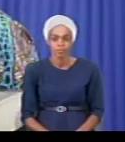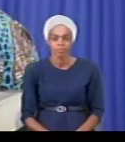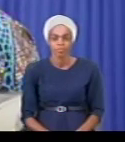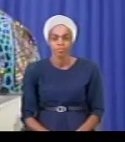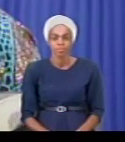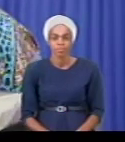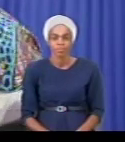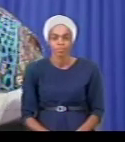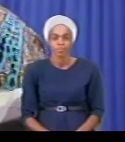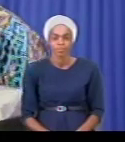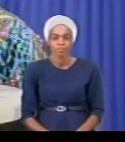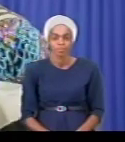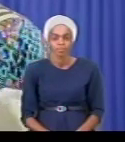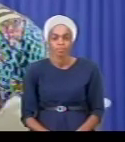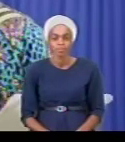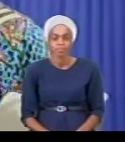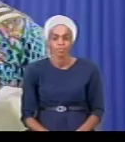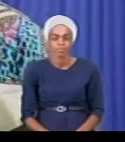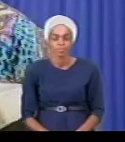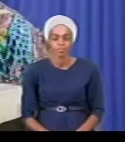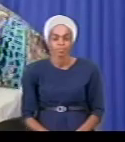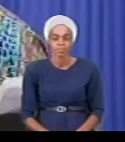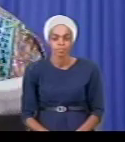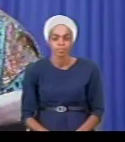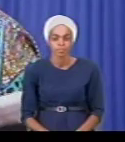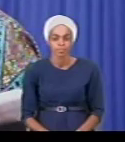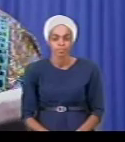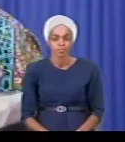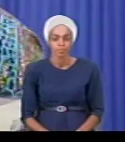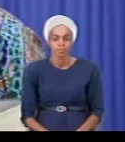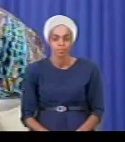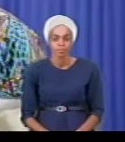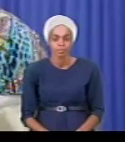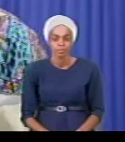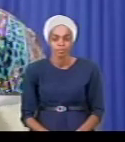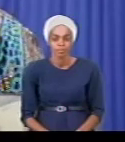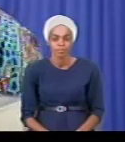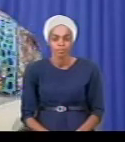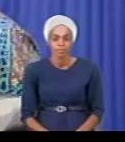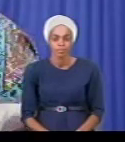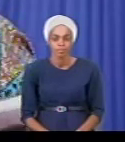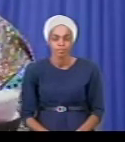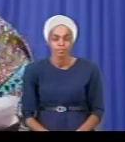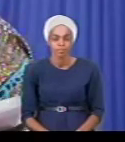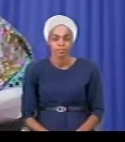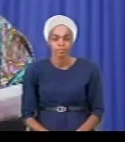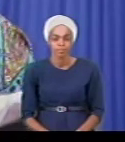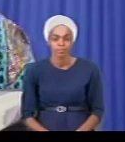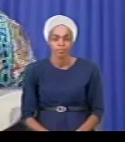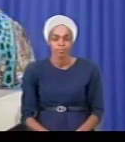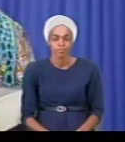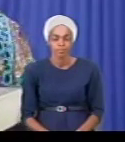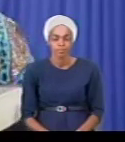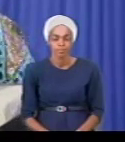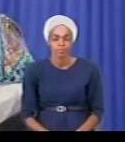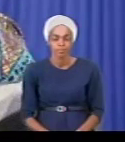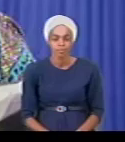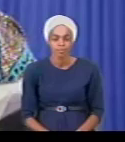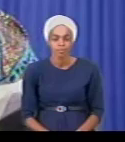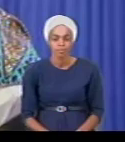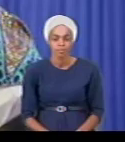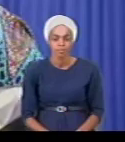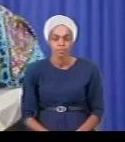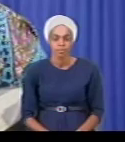kankan to le se consultant ti mo ti eri ti mo mo nbe oni mommy se kin fun yin lowo die kun ti owo ni mo ni mi o se